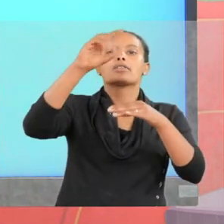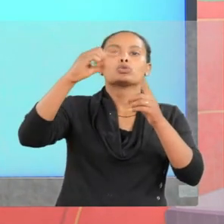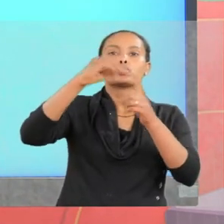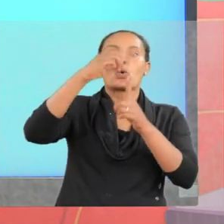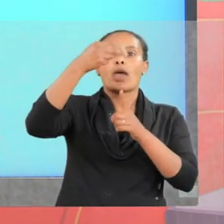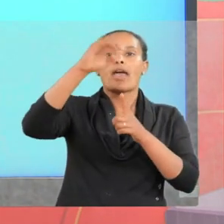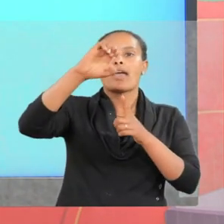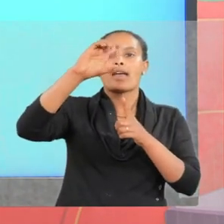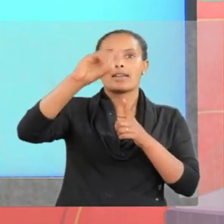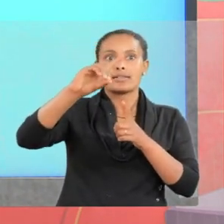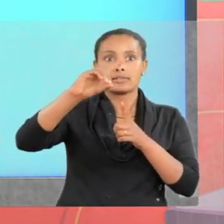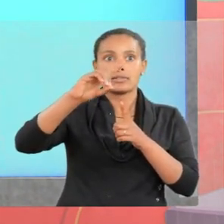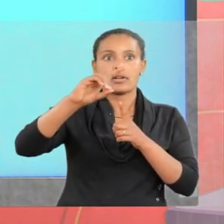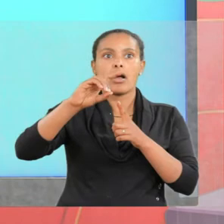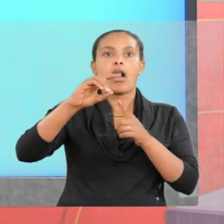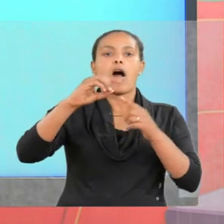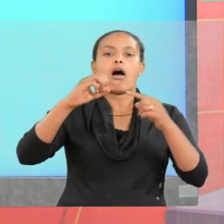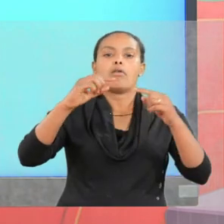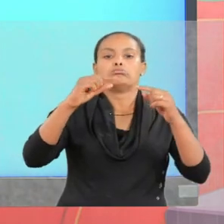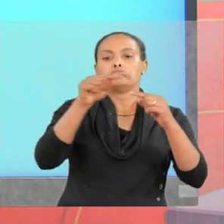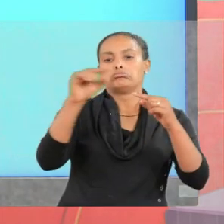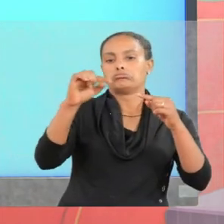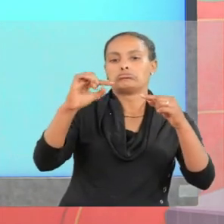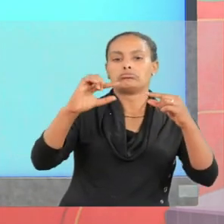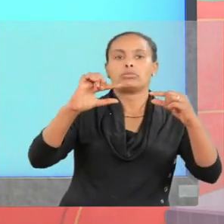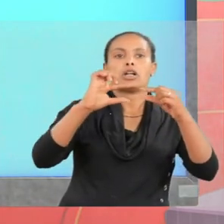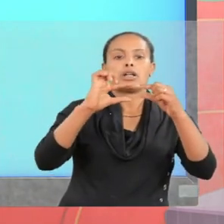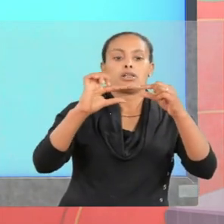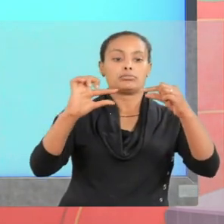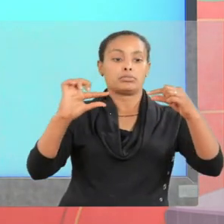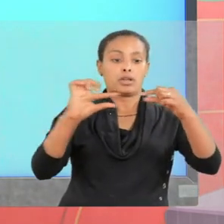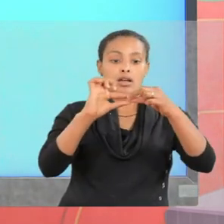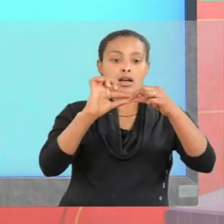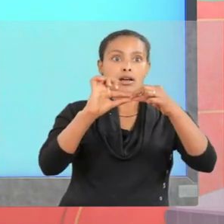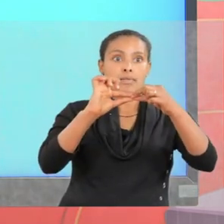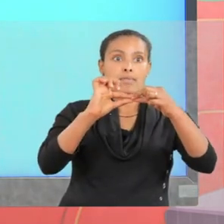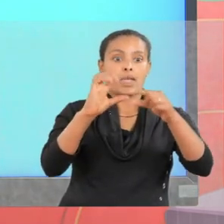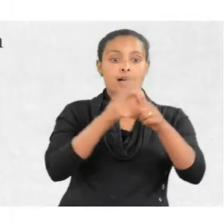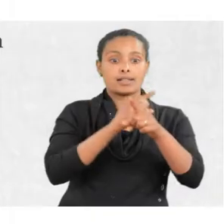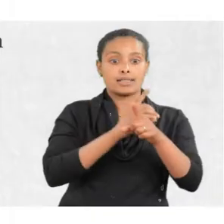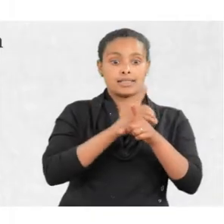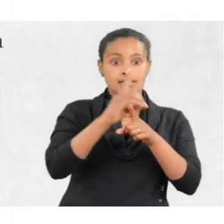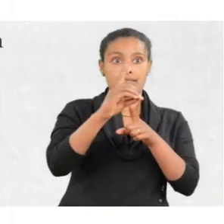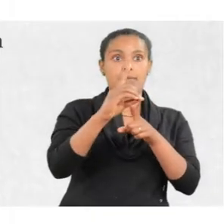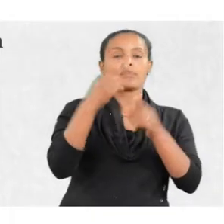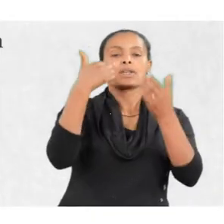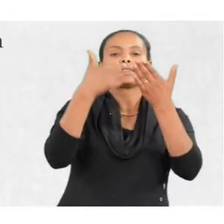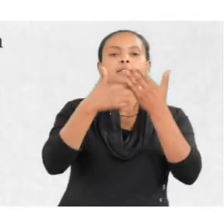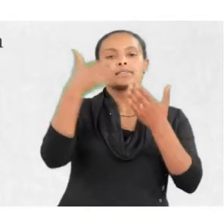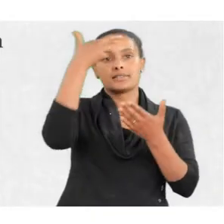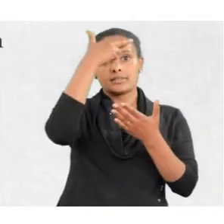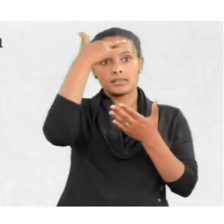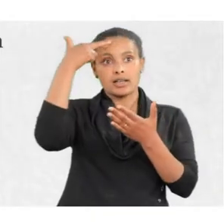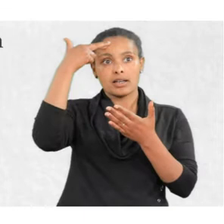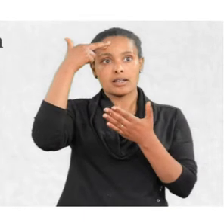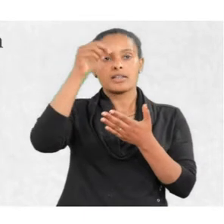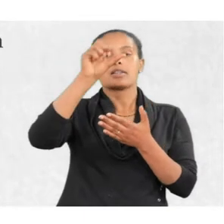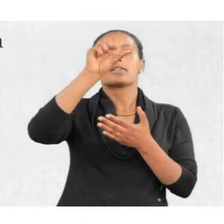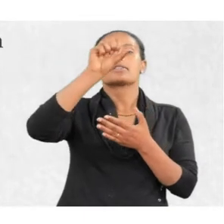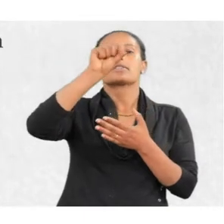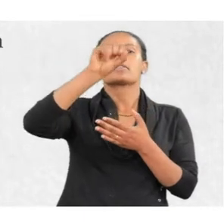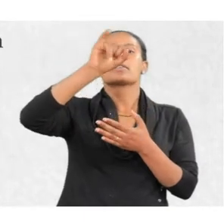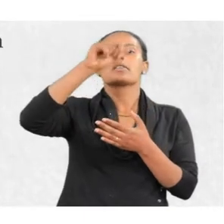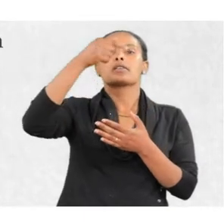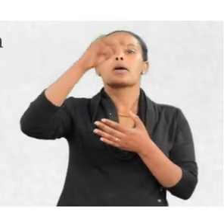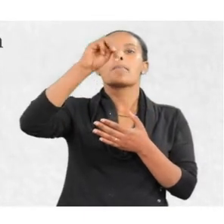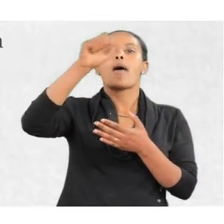see, along the internuclear axis. In this case, sigma bond